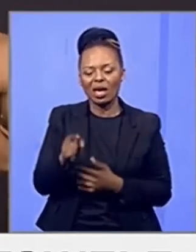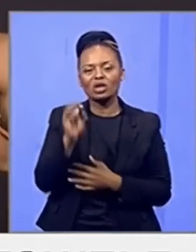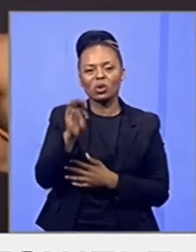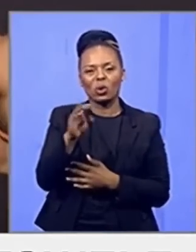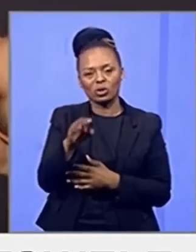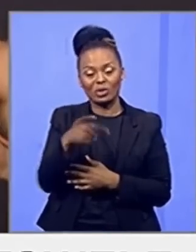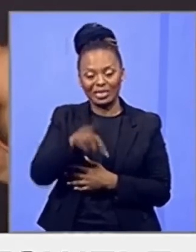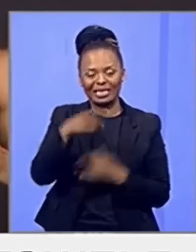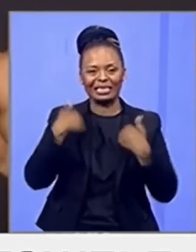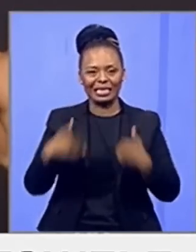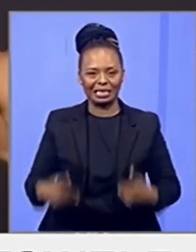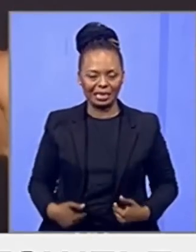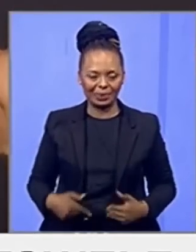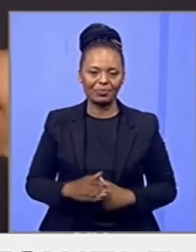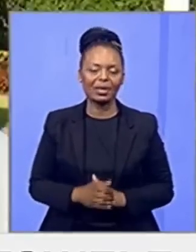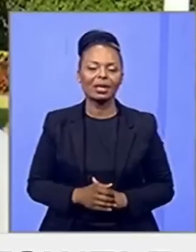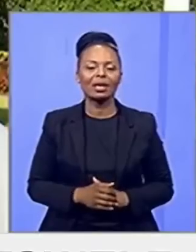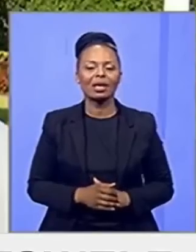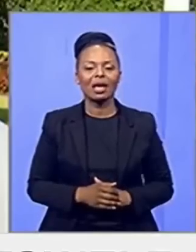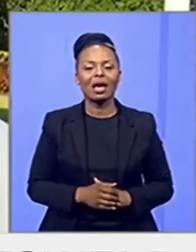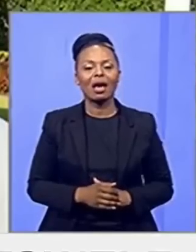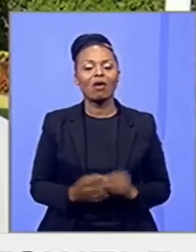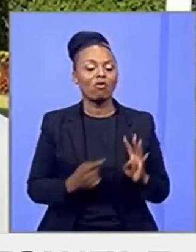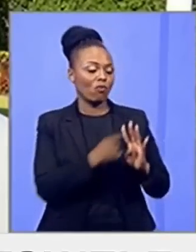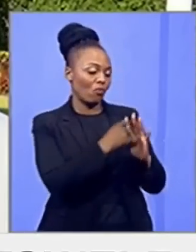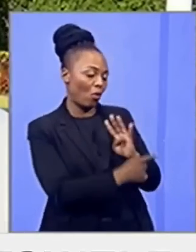4 title fights that are taking place.